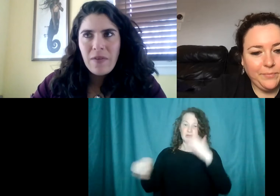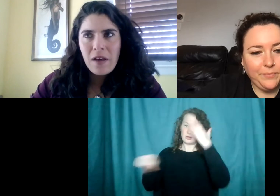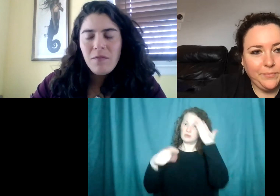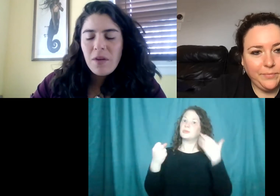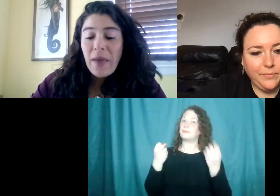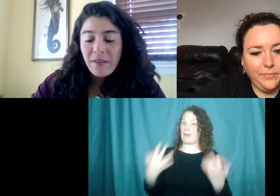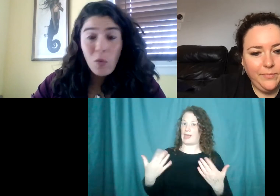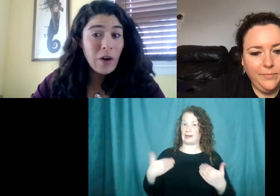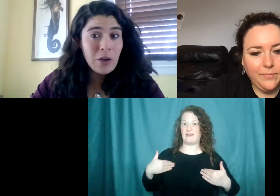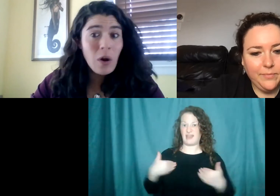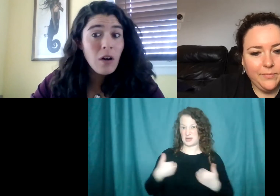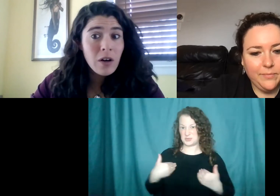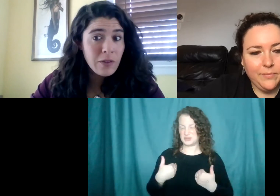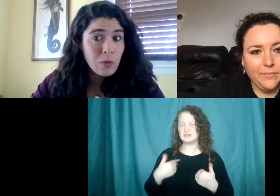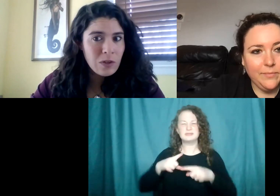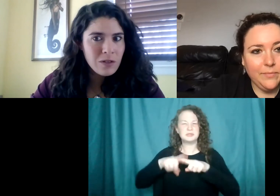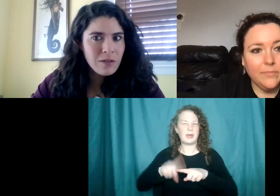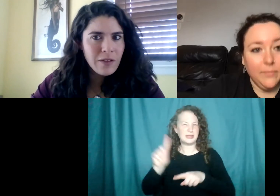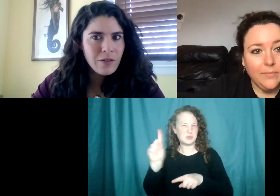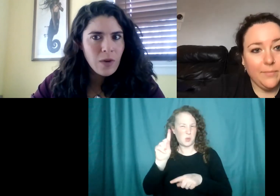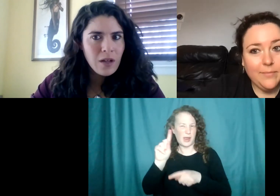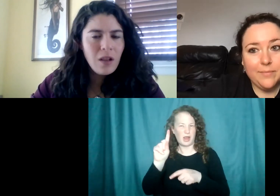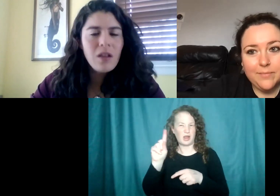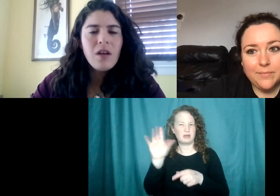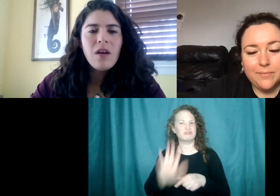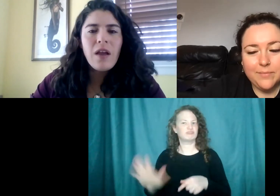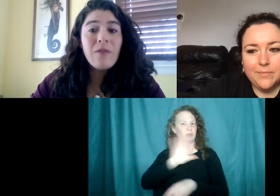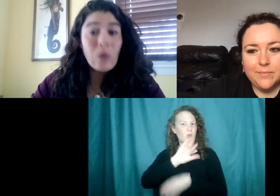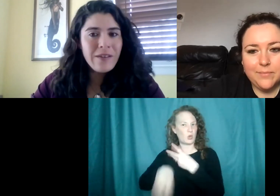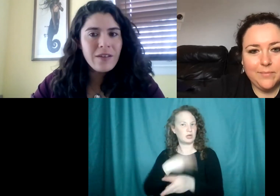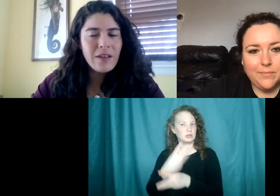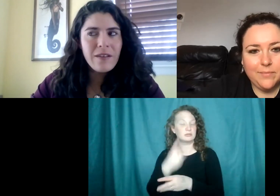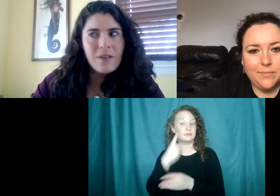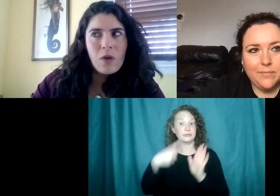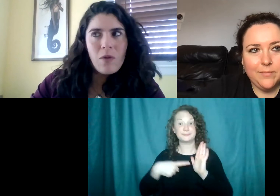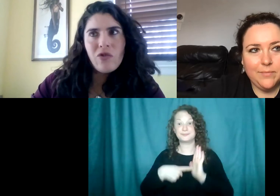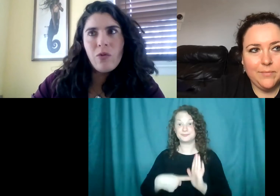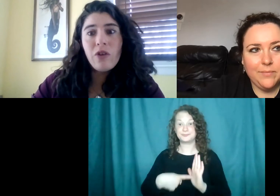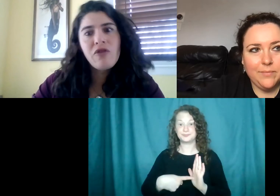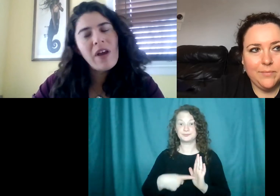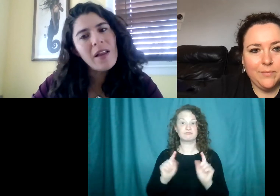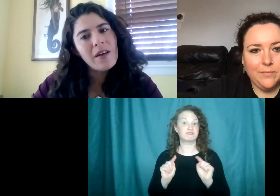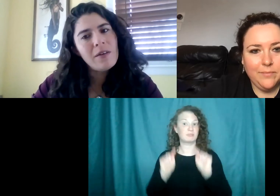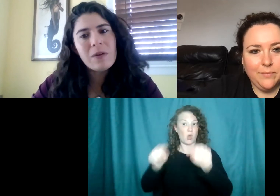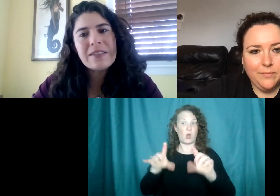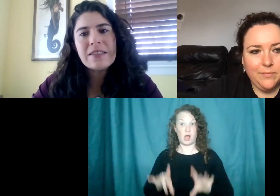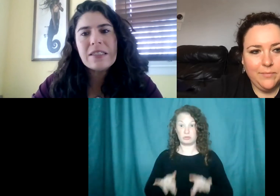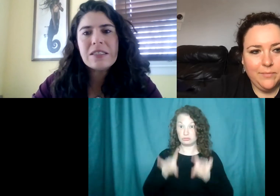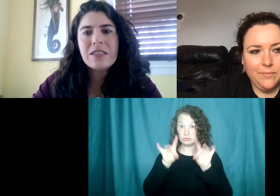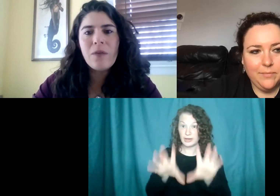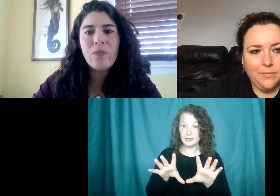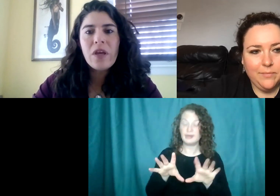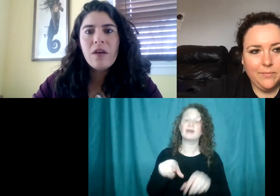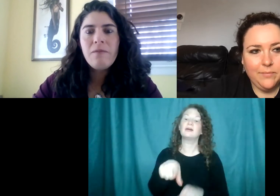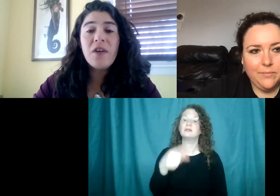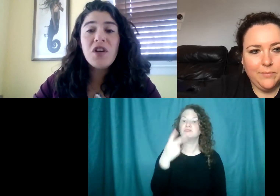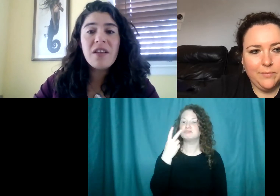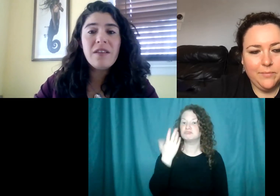live in them. Depends on where you are in the world as well. Like, for instance, if we went to Australia, you'll see